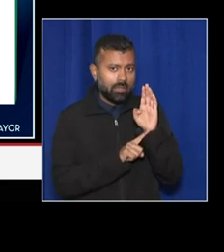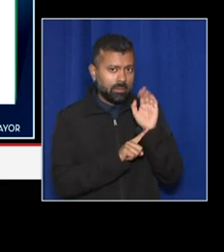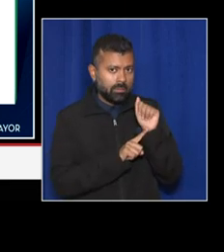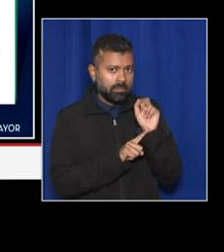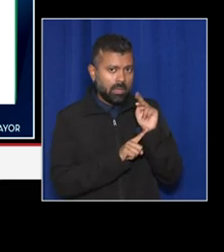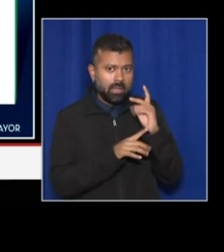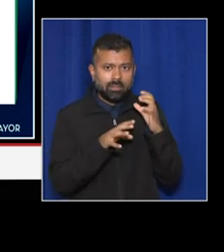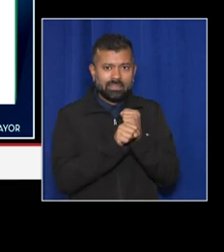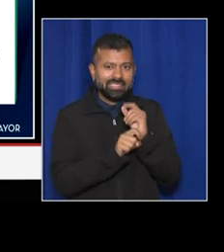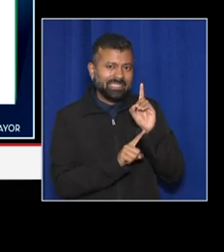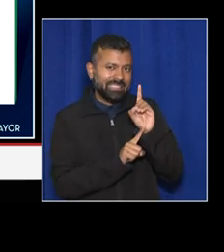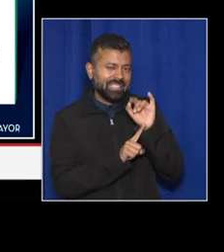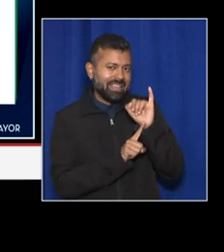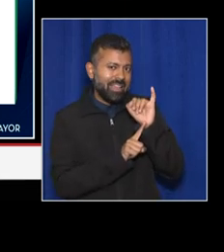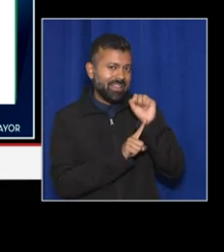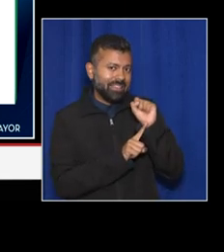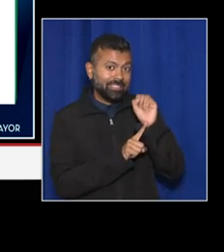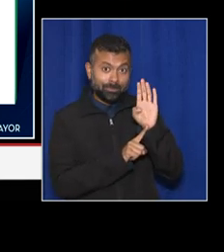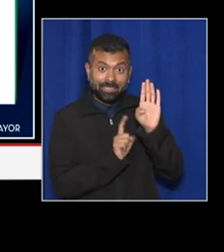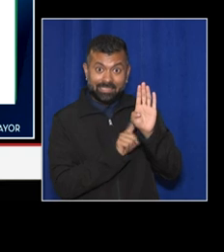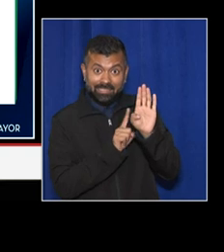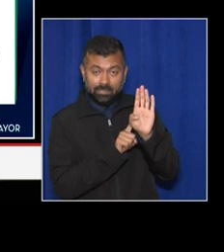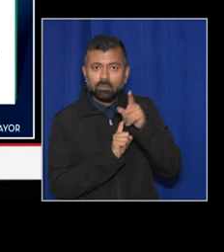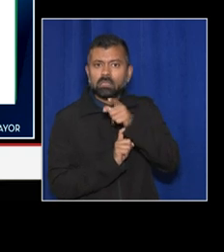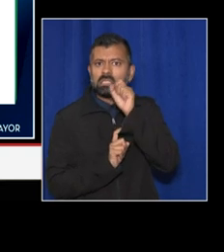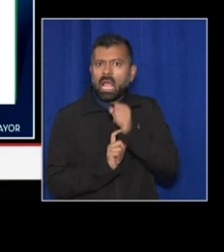202-442-7765 or the email address or the visit